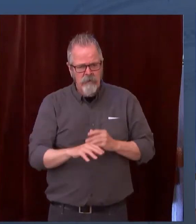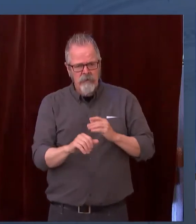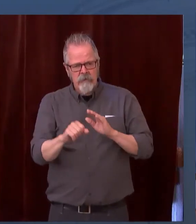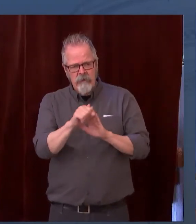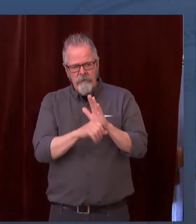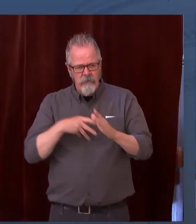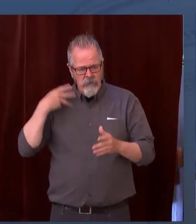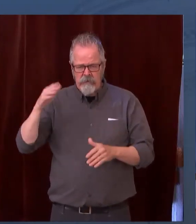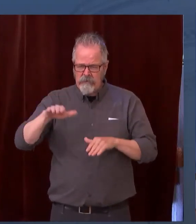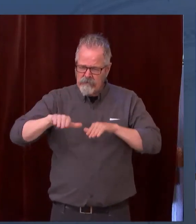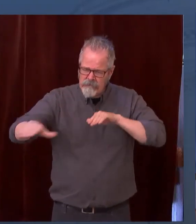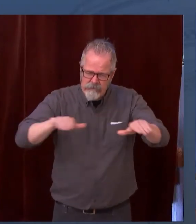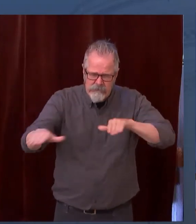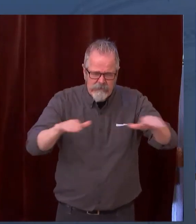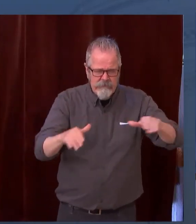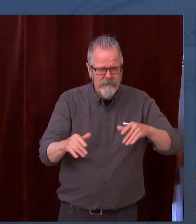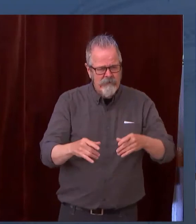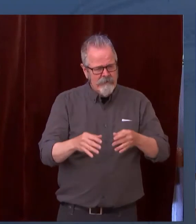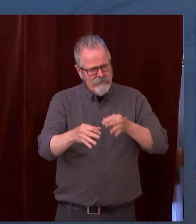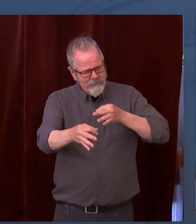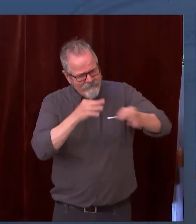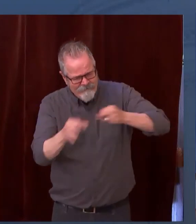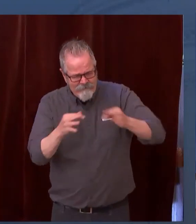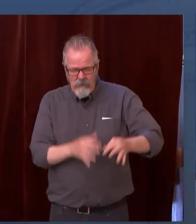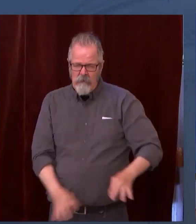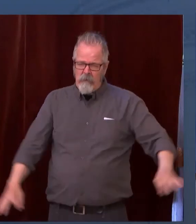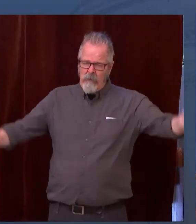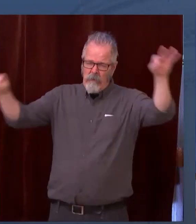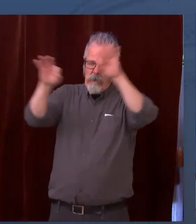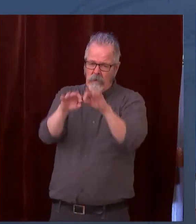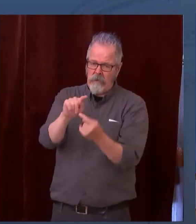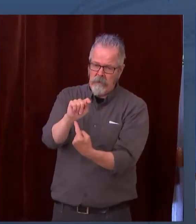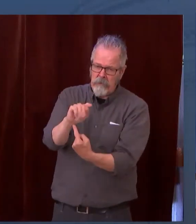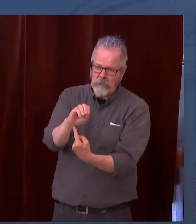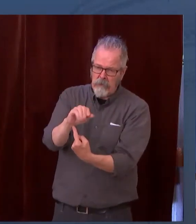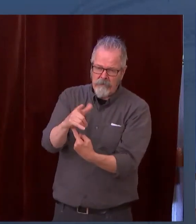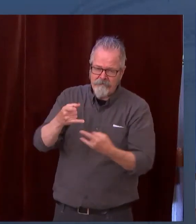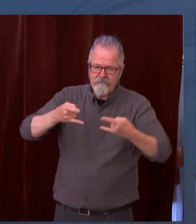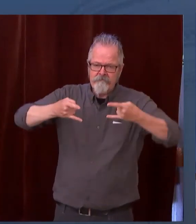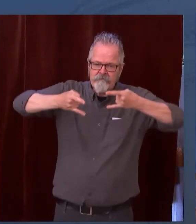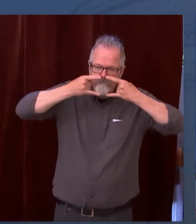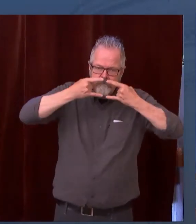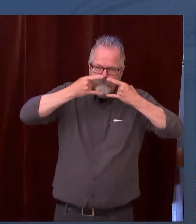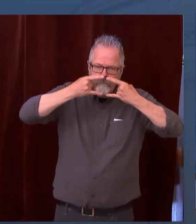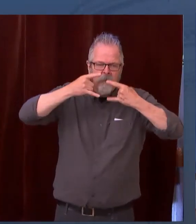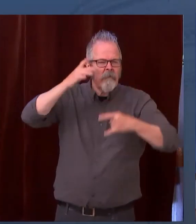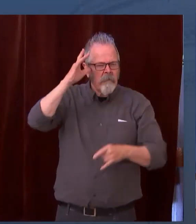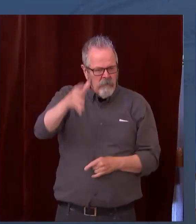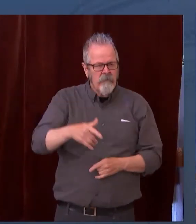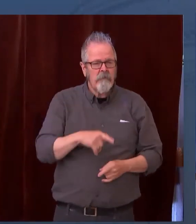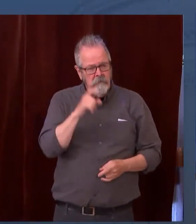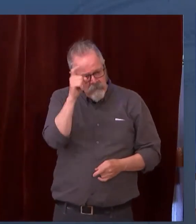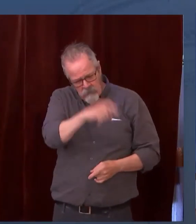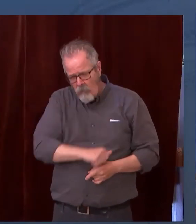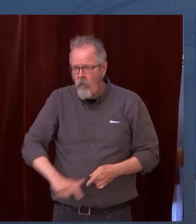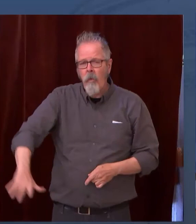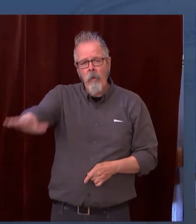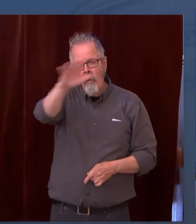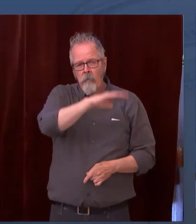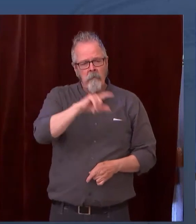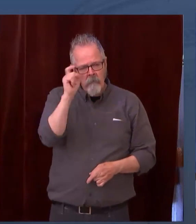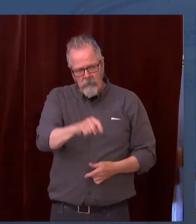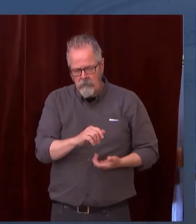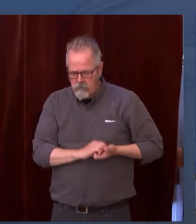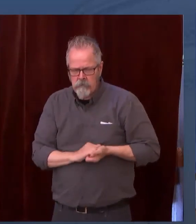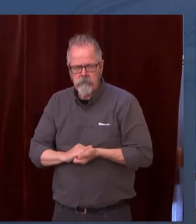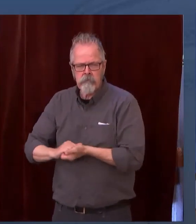things. Spokane has a local effort. So we're going to marry our state campaign, if you will, with some of these local efforts